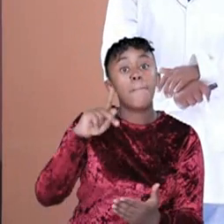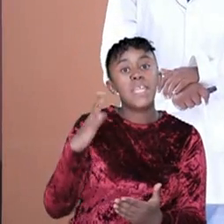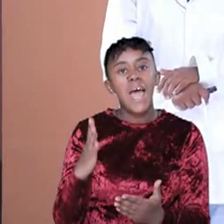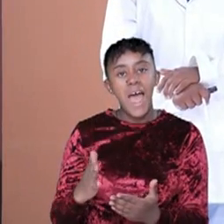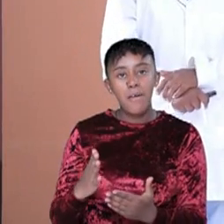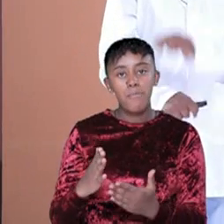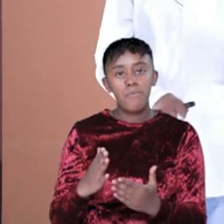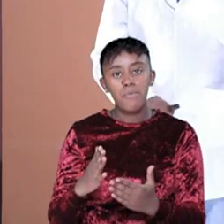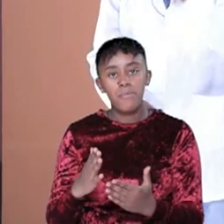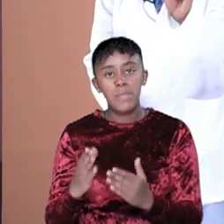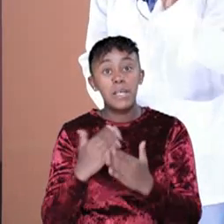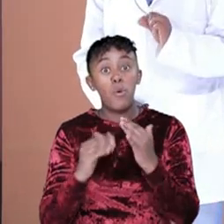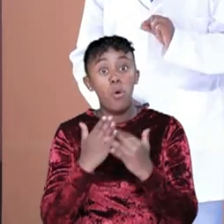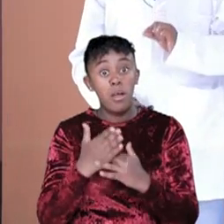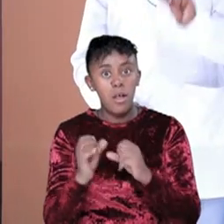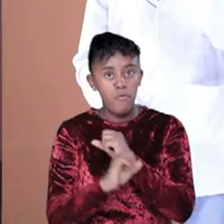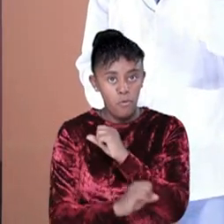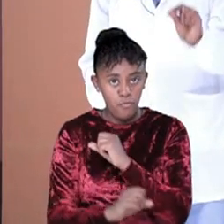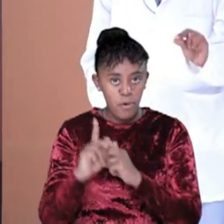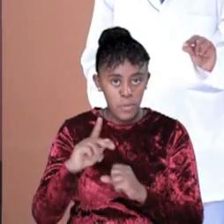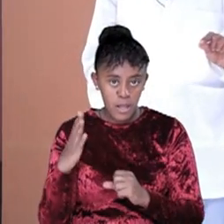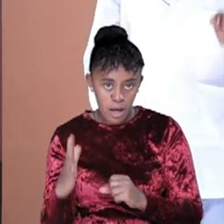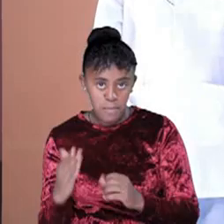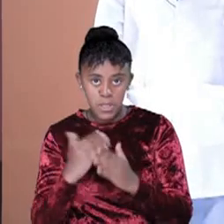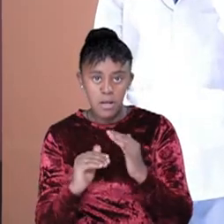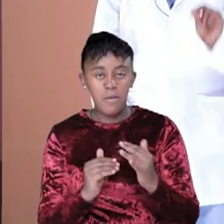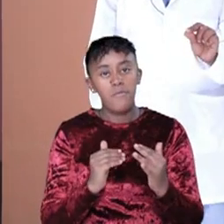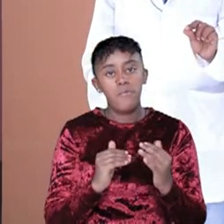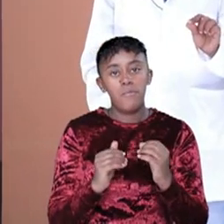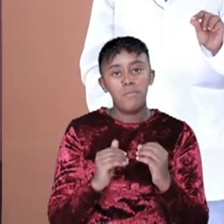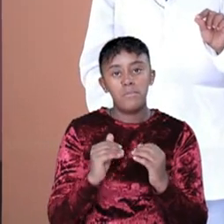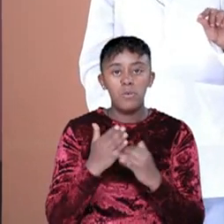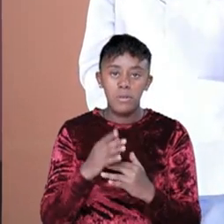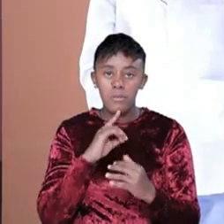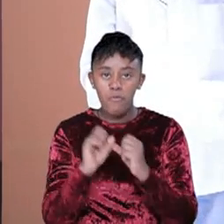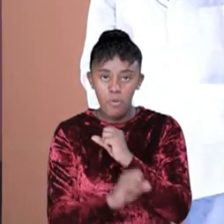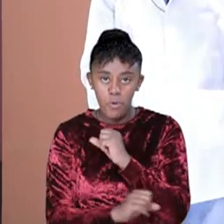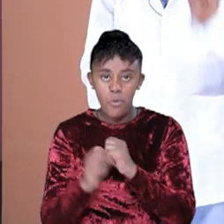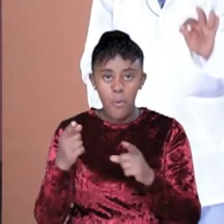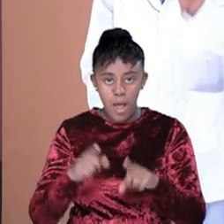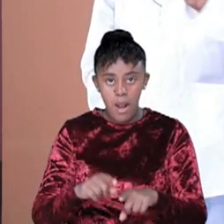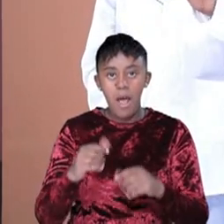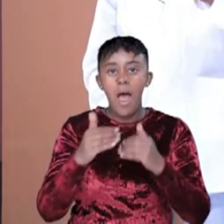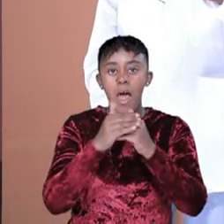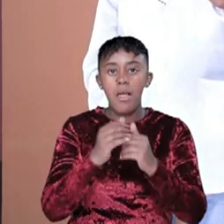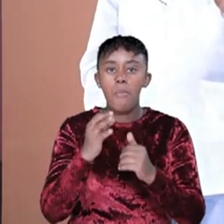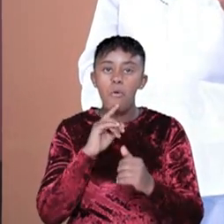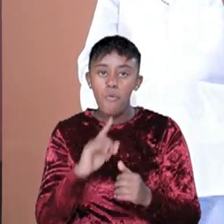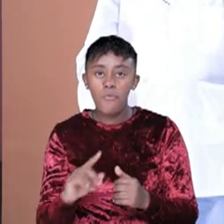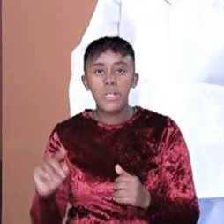formed. P-type semiconductor is formed when an atom of have 3